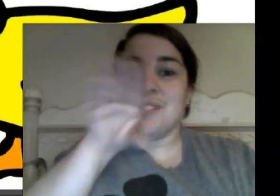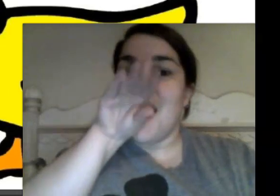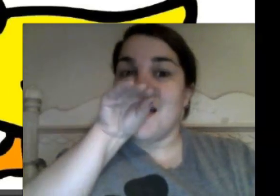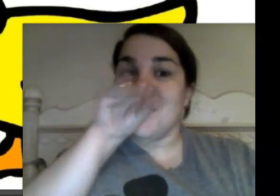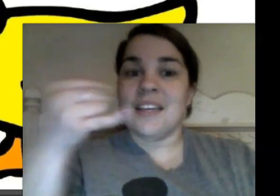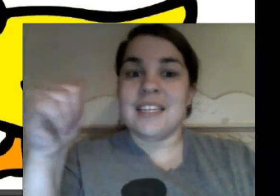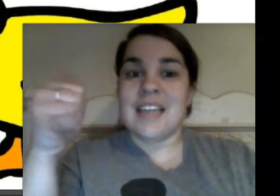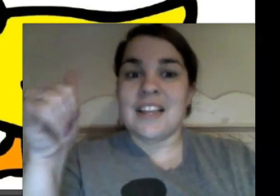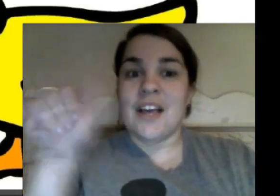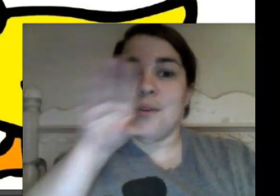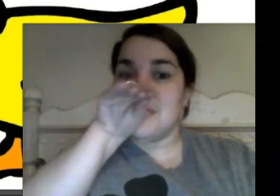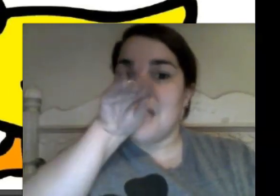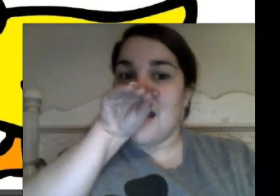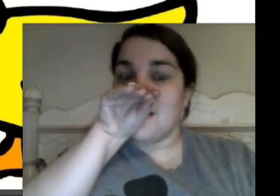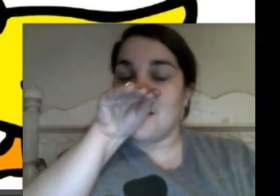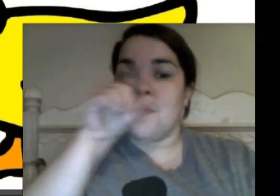Yellow duck,